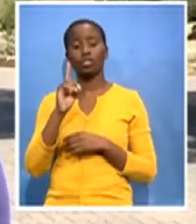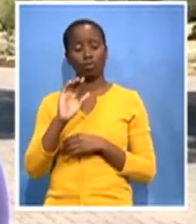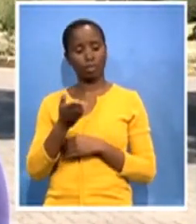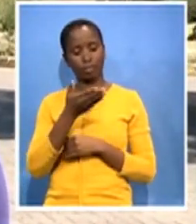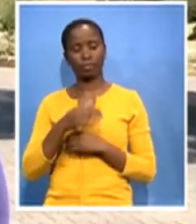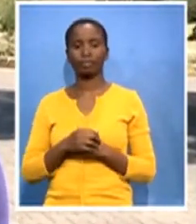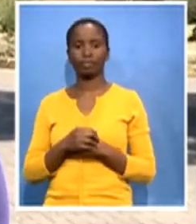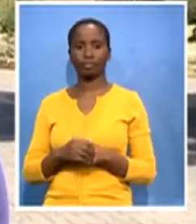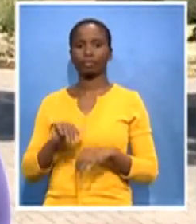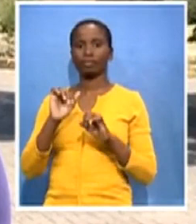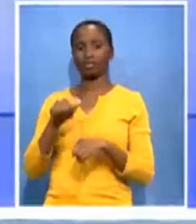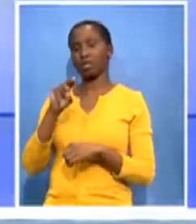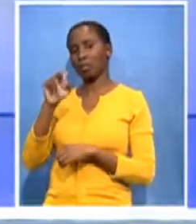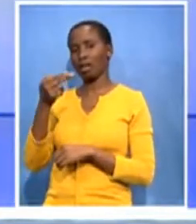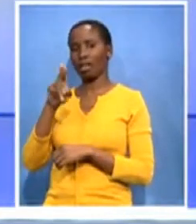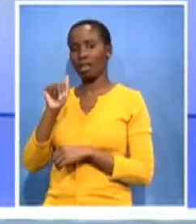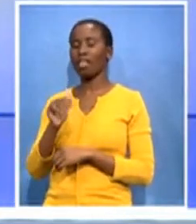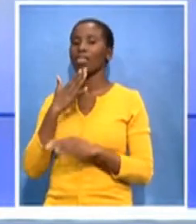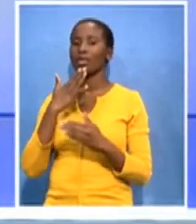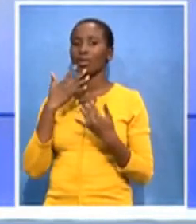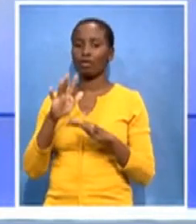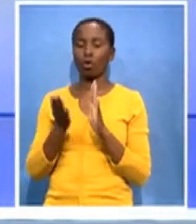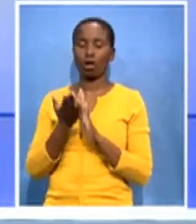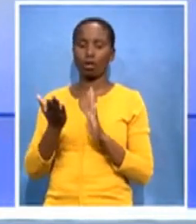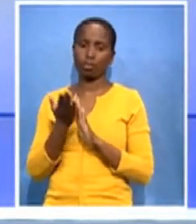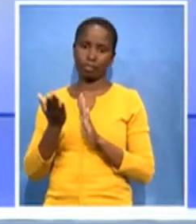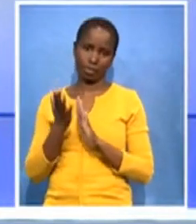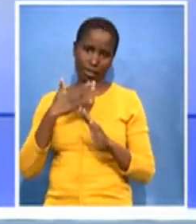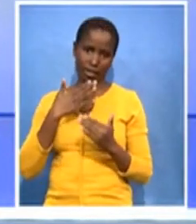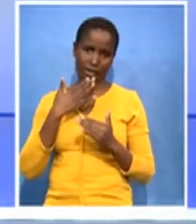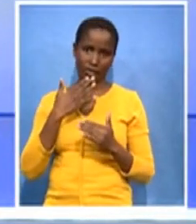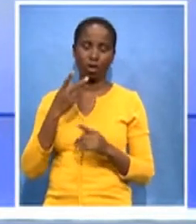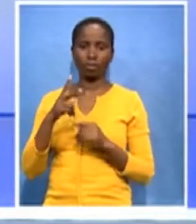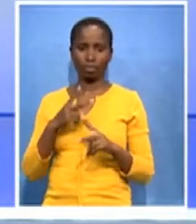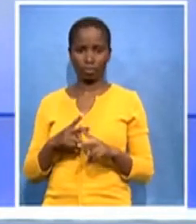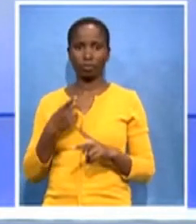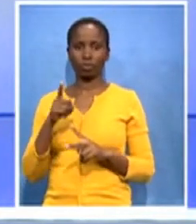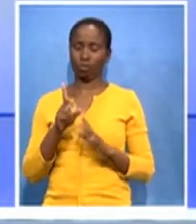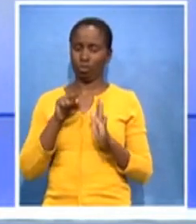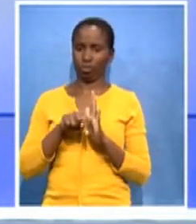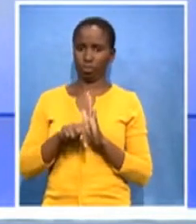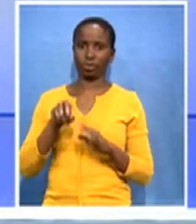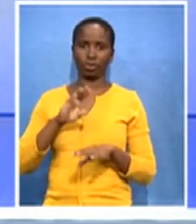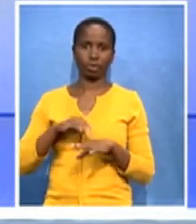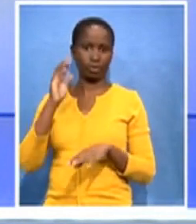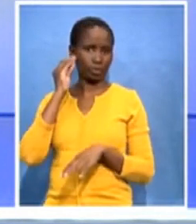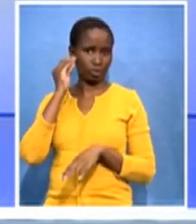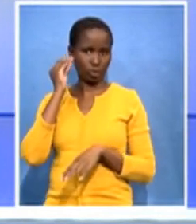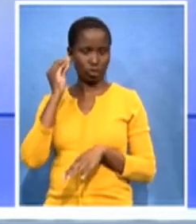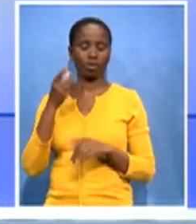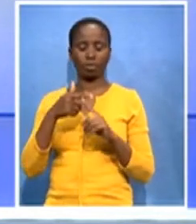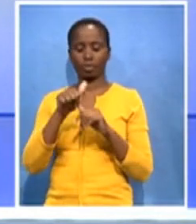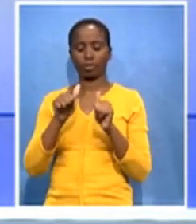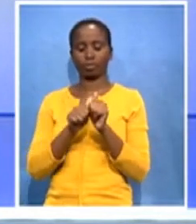that update and, of course, those details of the Deputy President visiting the Free State